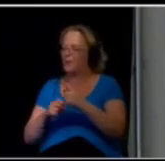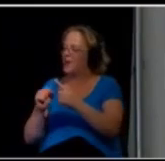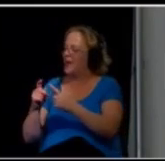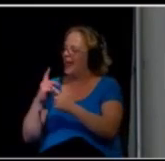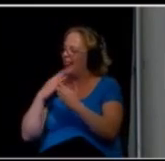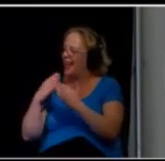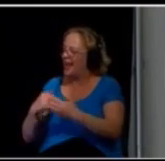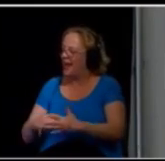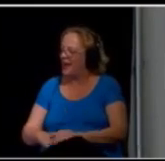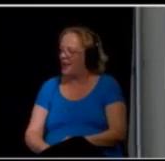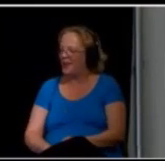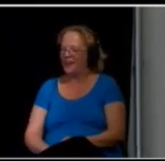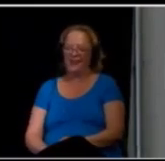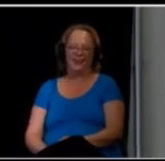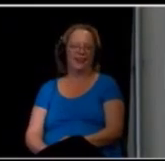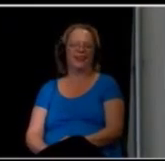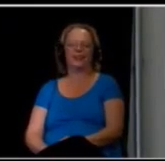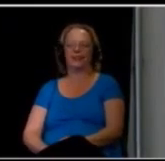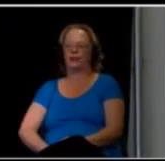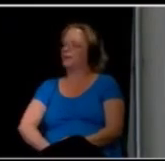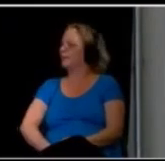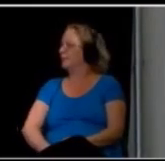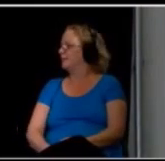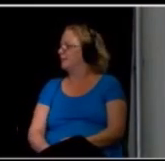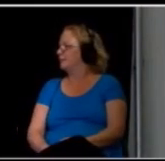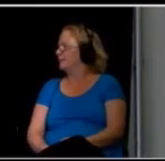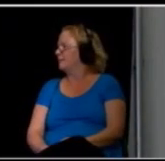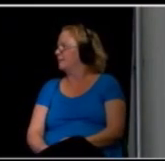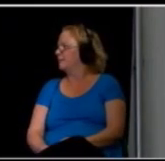you. All right. Yeah.